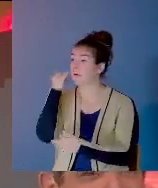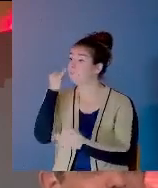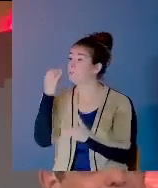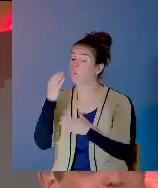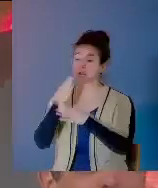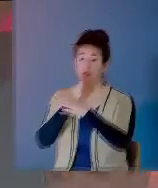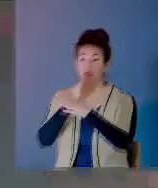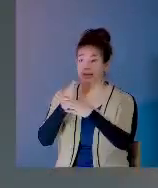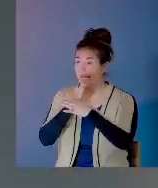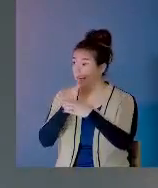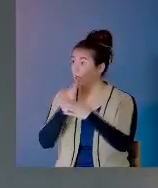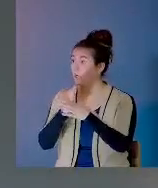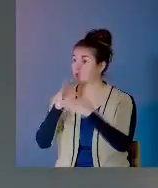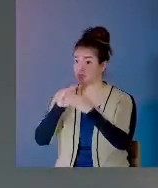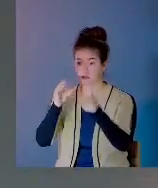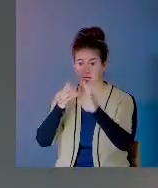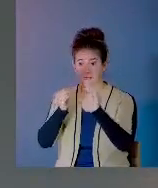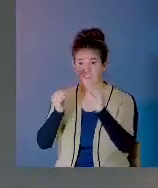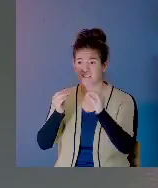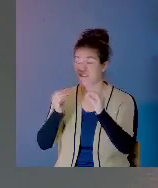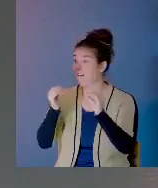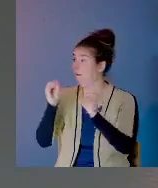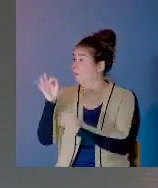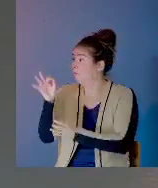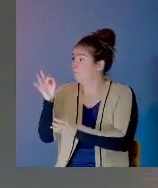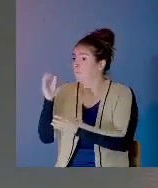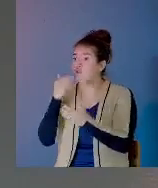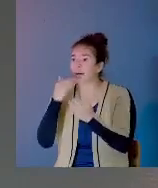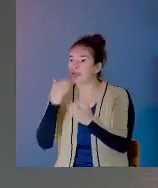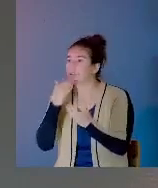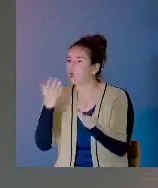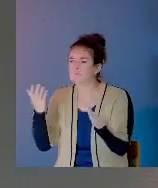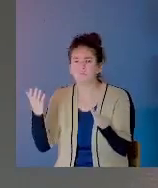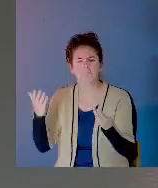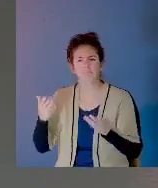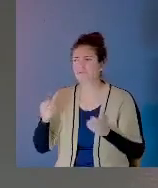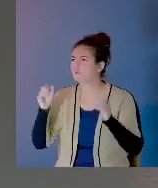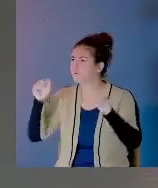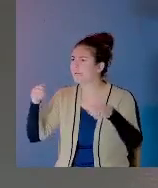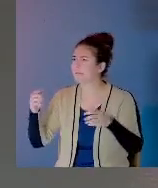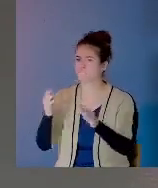a testimony of gratitude, just feel free to make your way up. We can just kind of get in line if you'd like.